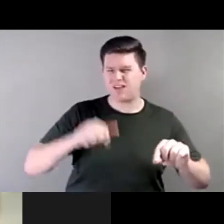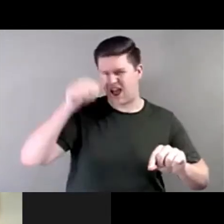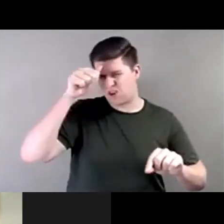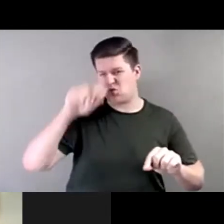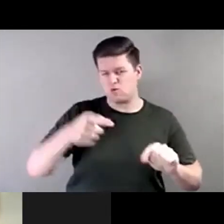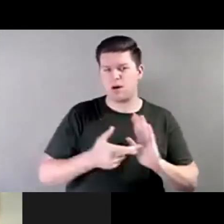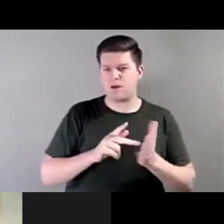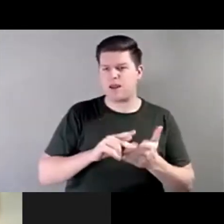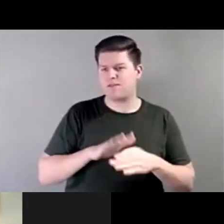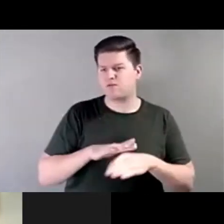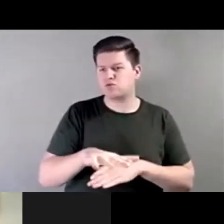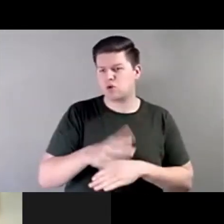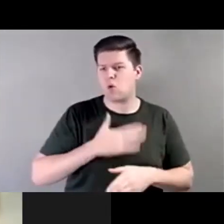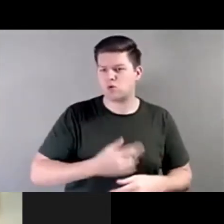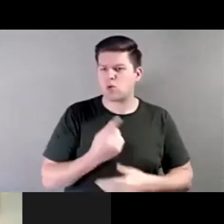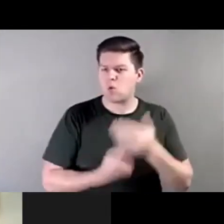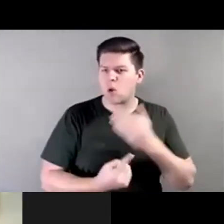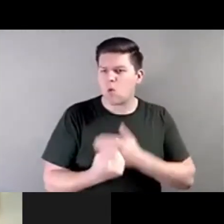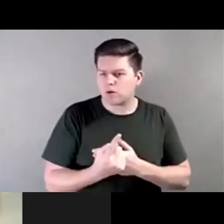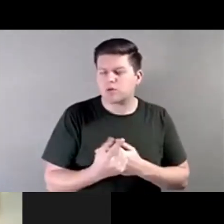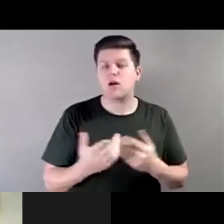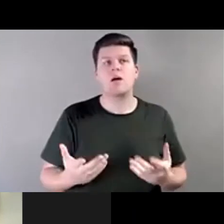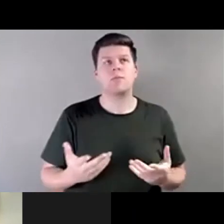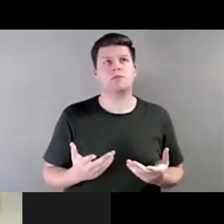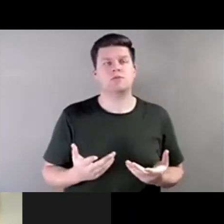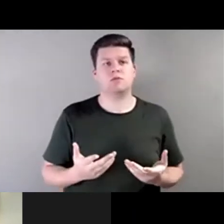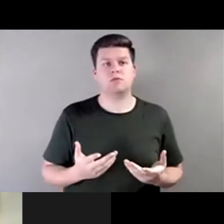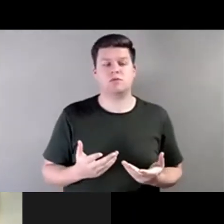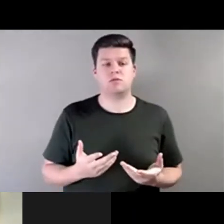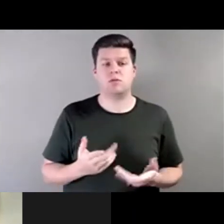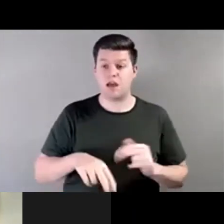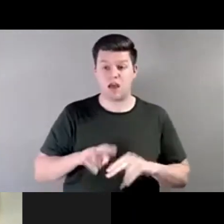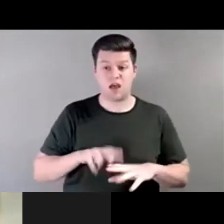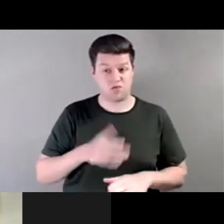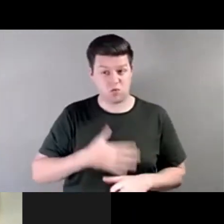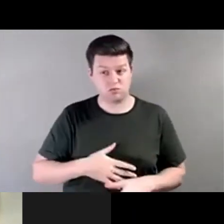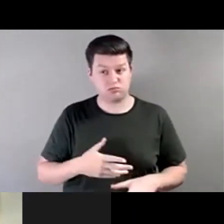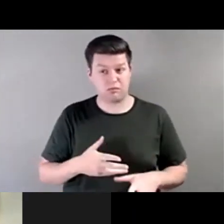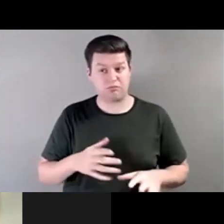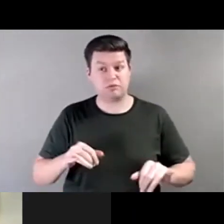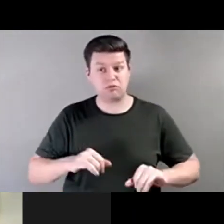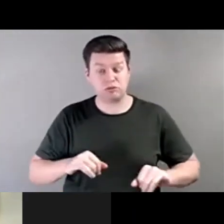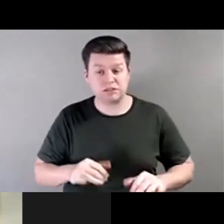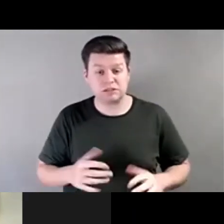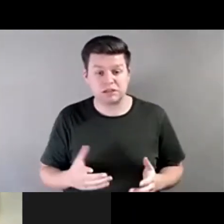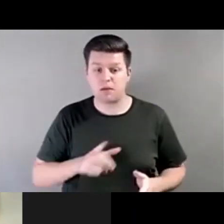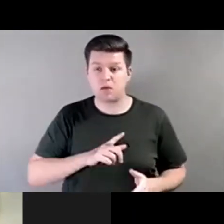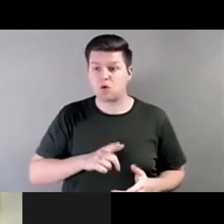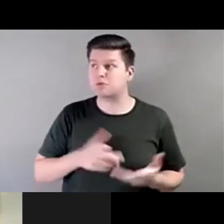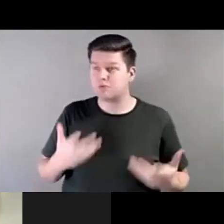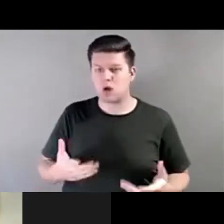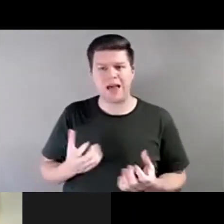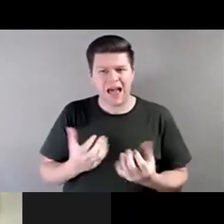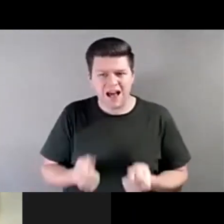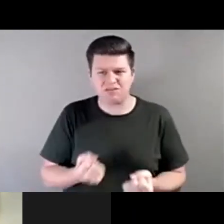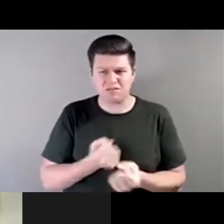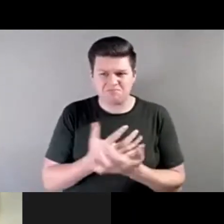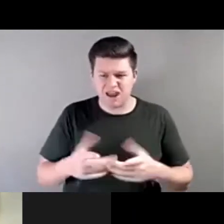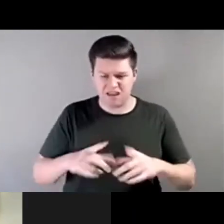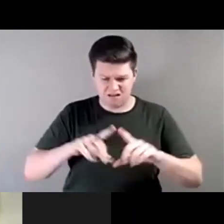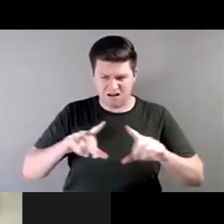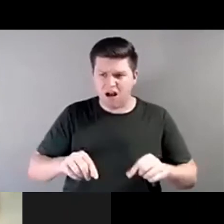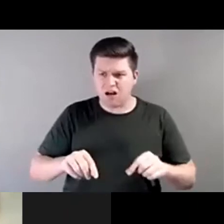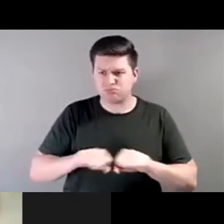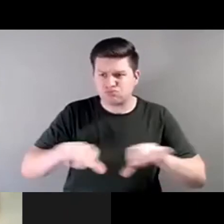we're really wanting to take it seriously, because there is a flood of cards out there now and the pandemic has added to